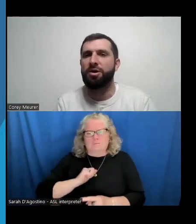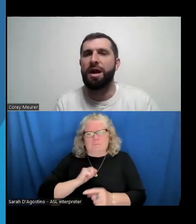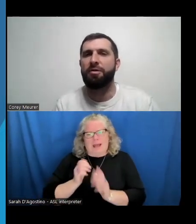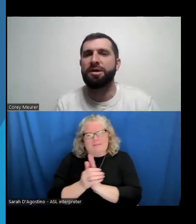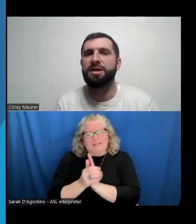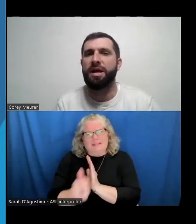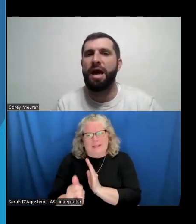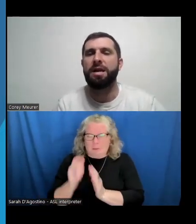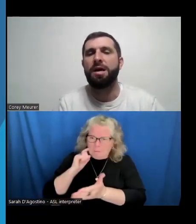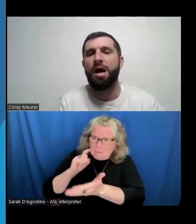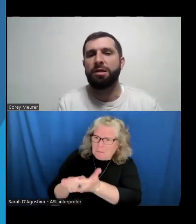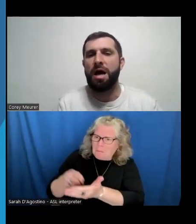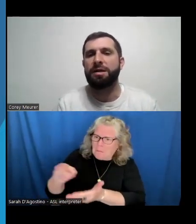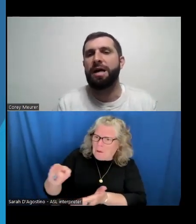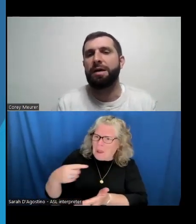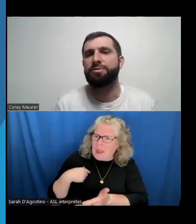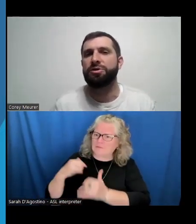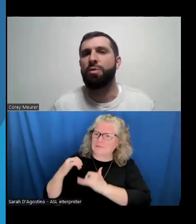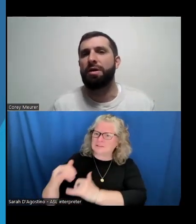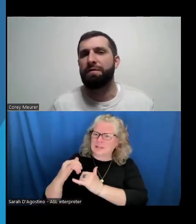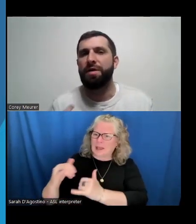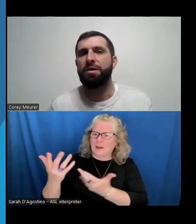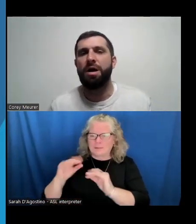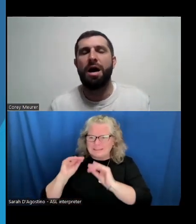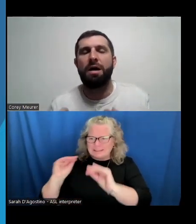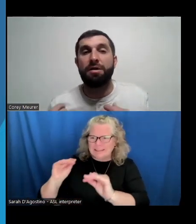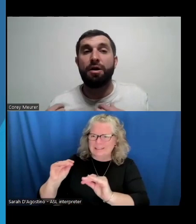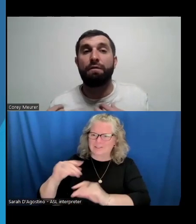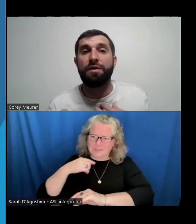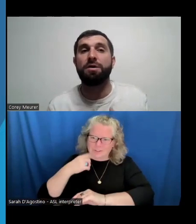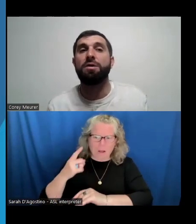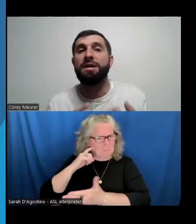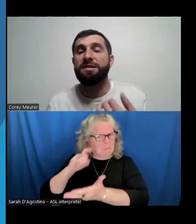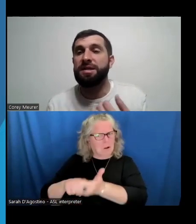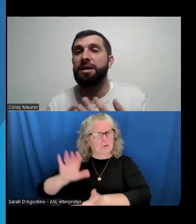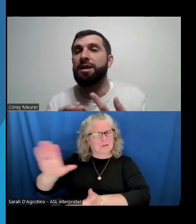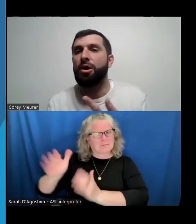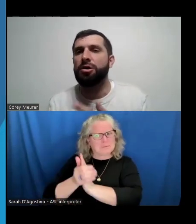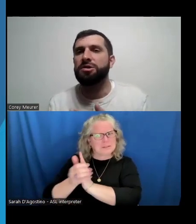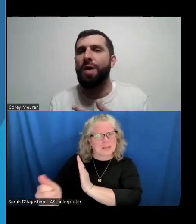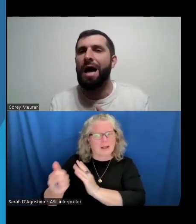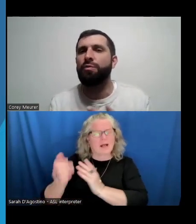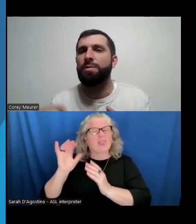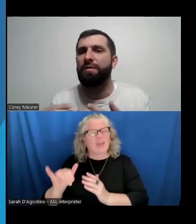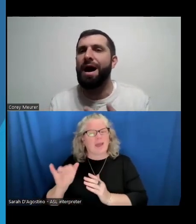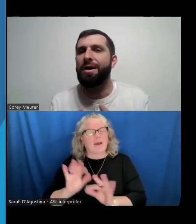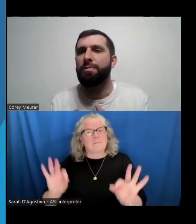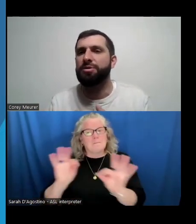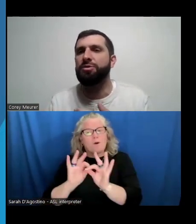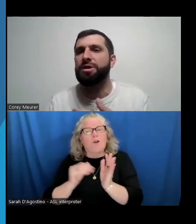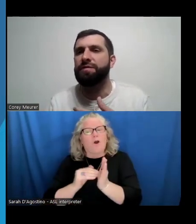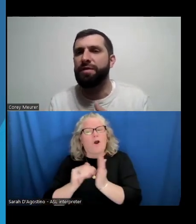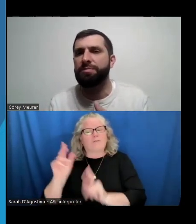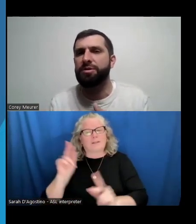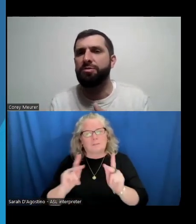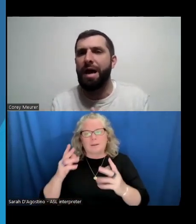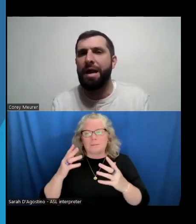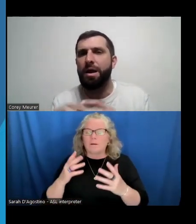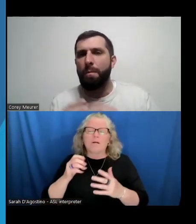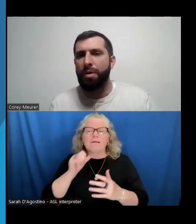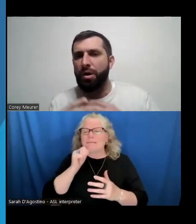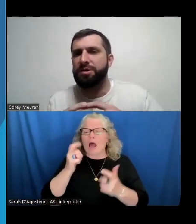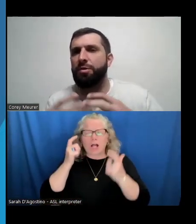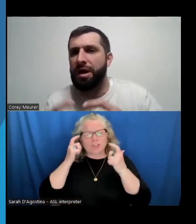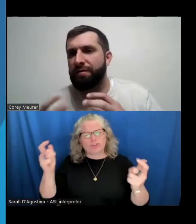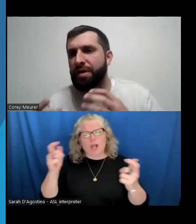great in certain areas. And again, a lot of times we just want to feel seen and heard. So how do we provide opportunities for them to do